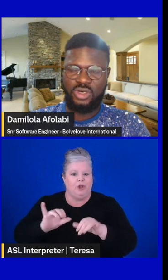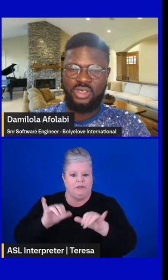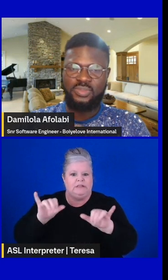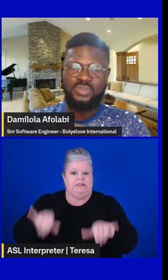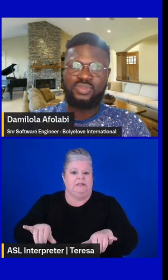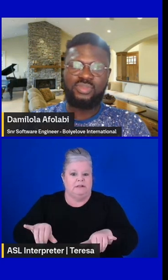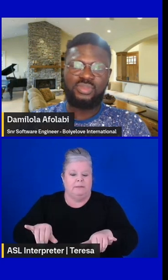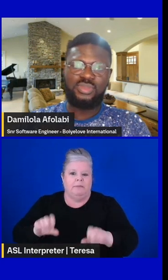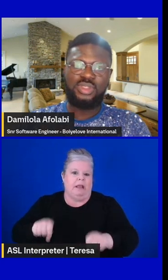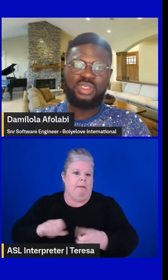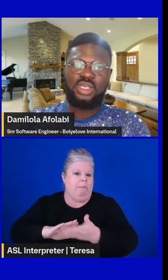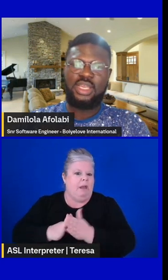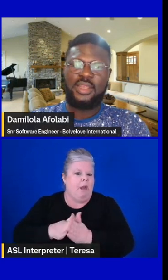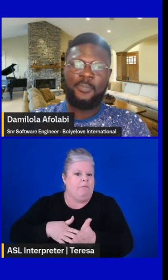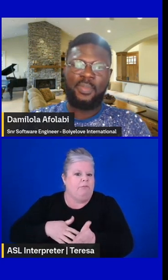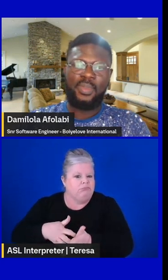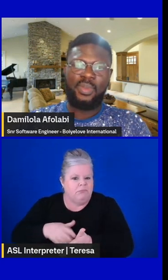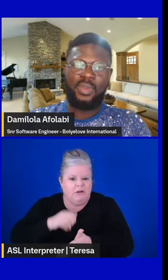insecure.